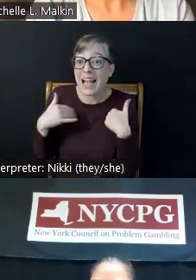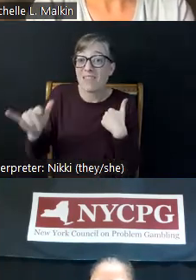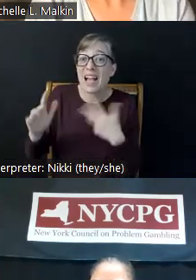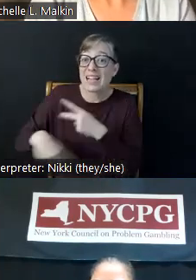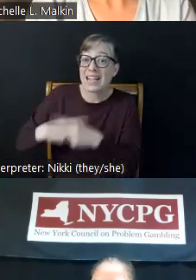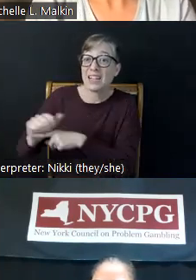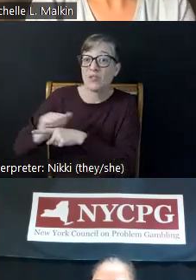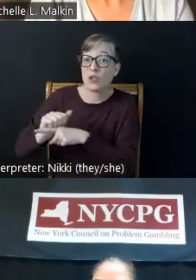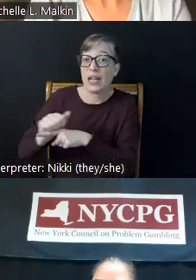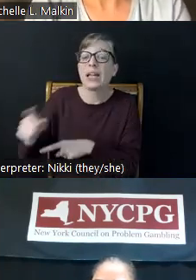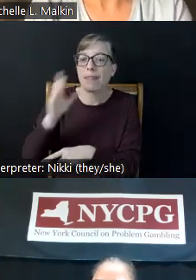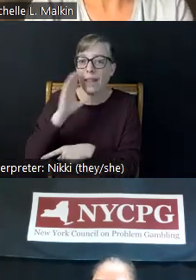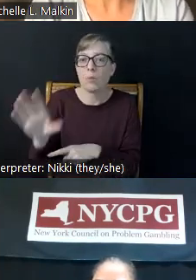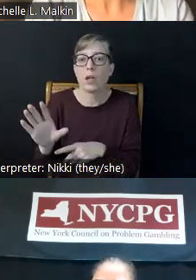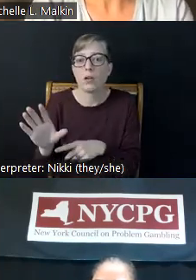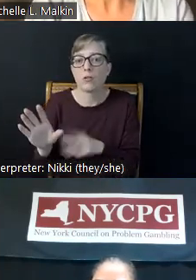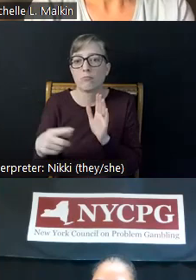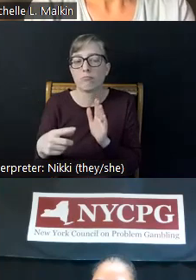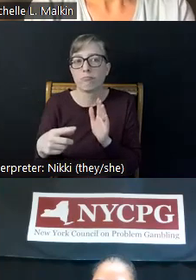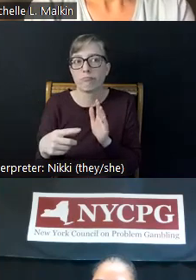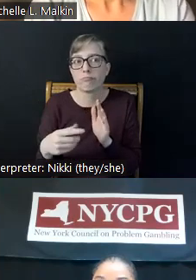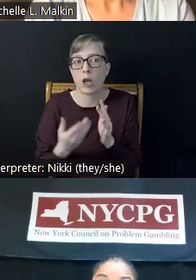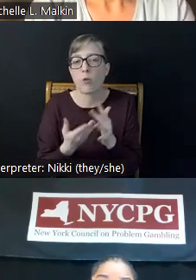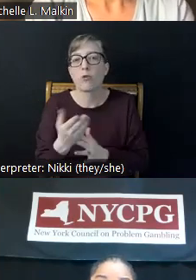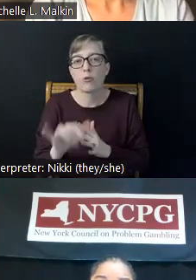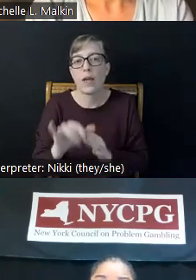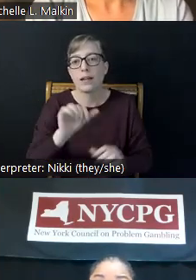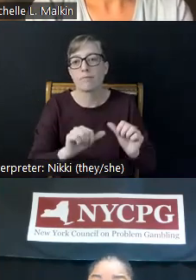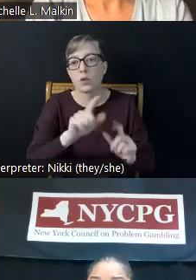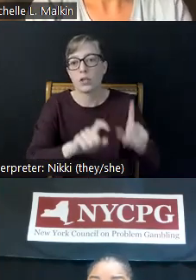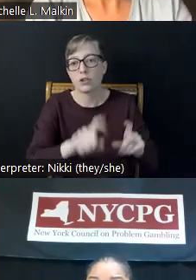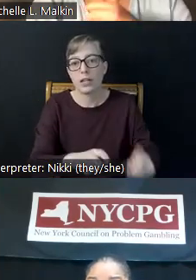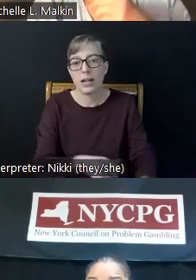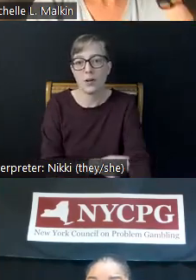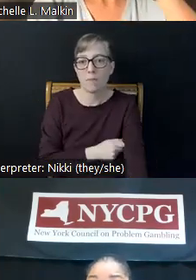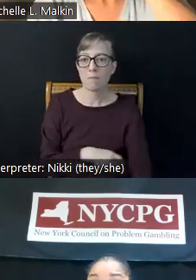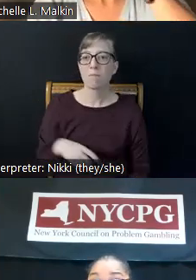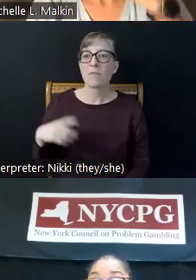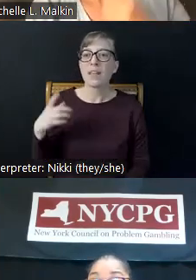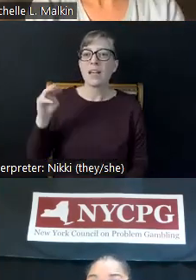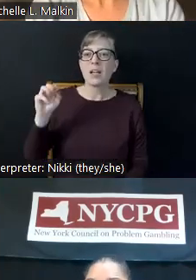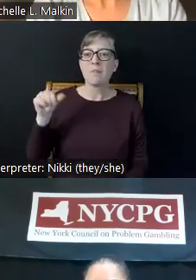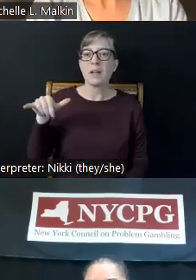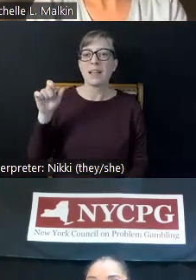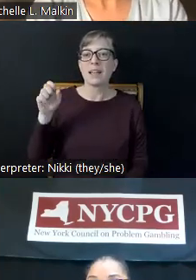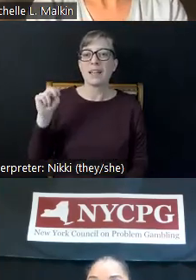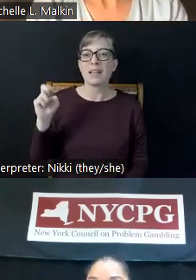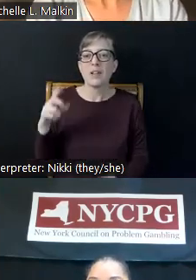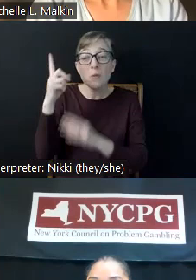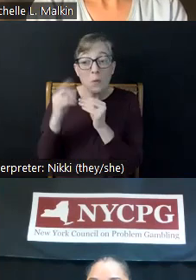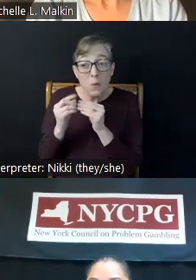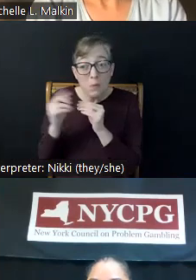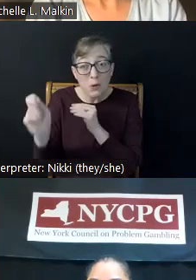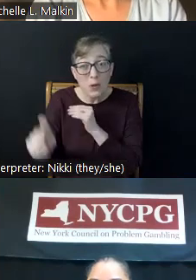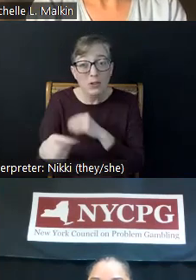because they're even aware to look at these issues. Okay, and probably to squeeze in one more question, would it be safe to say